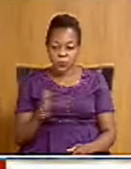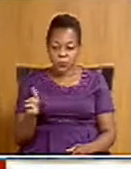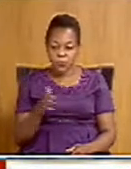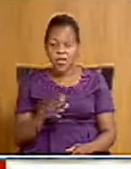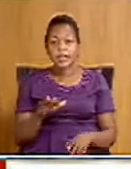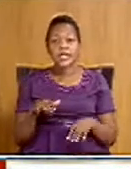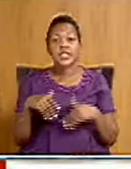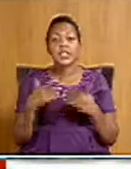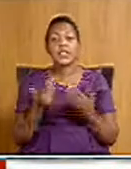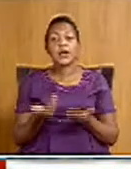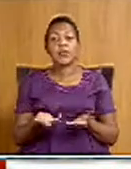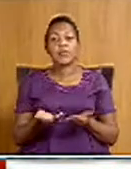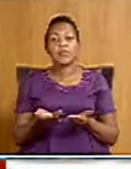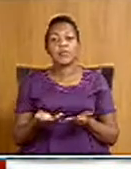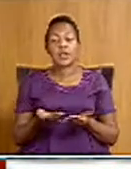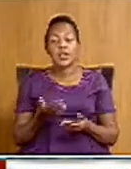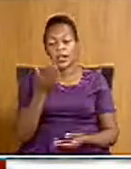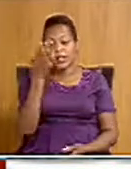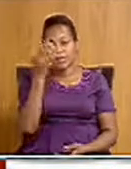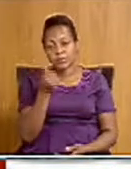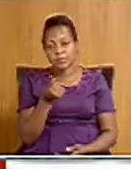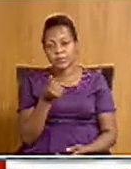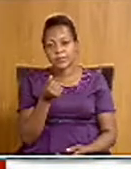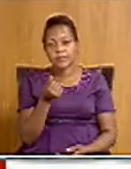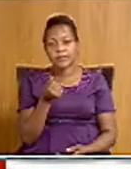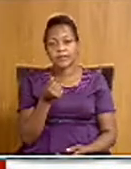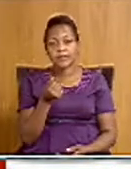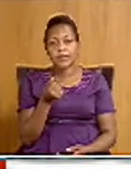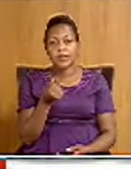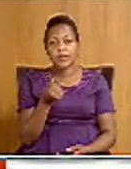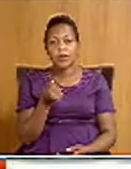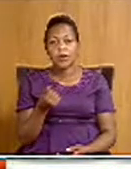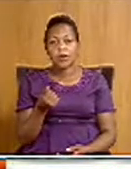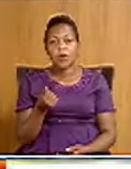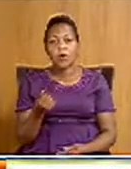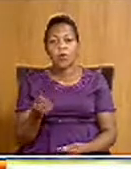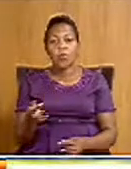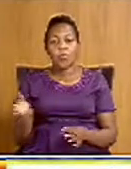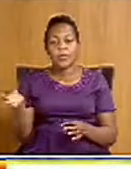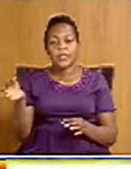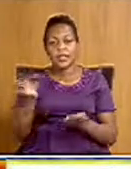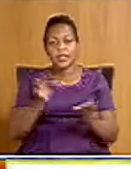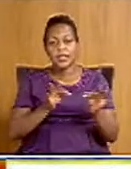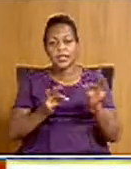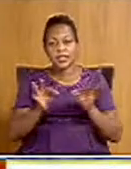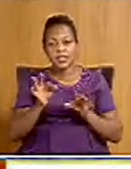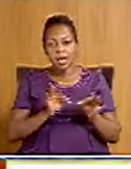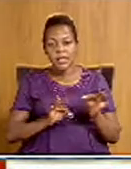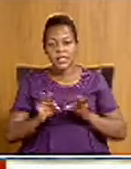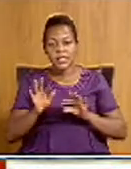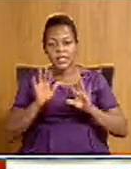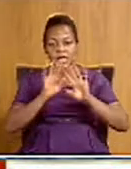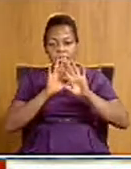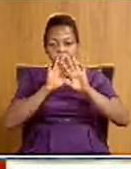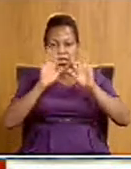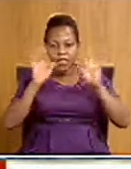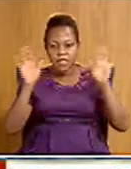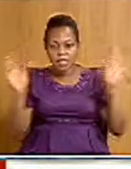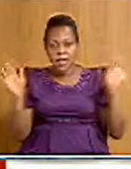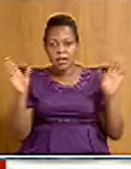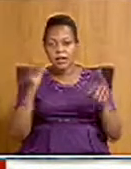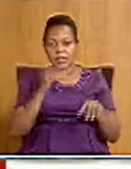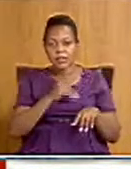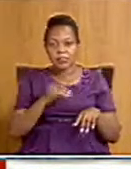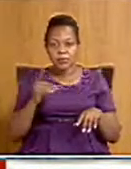That is how and why we designed a most elaborate